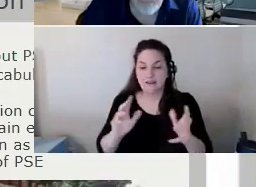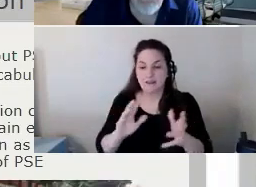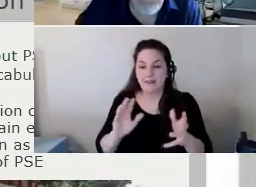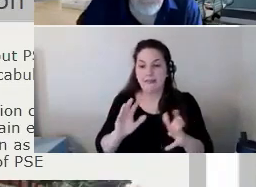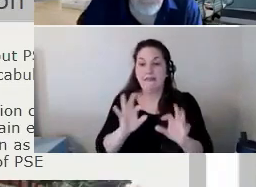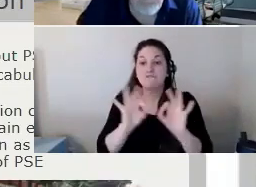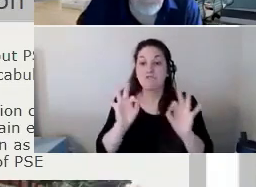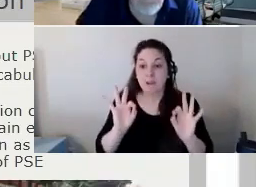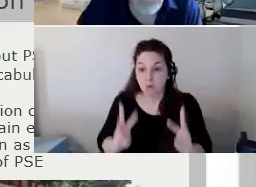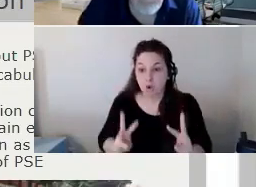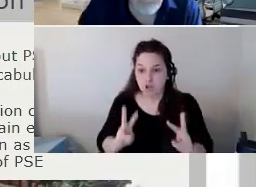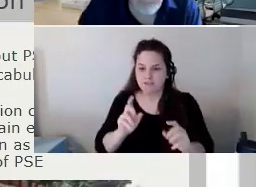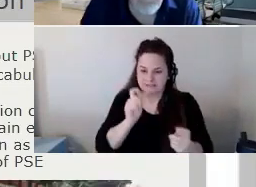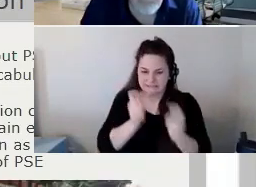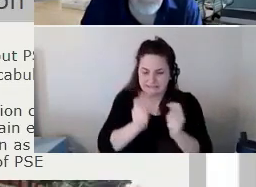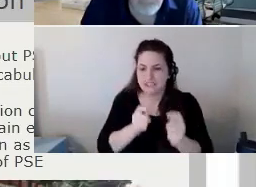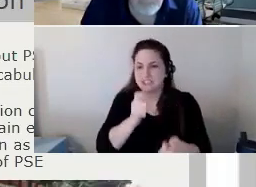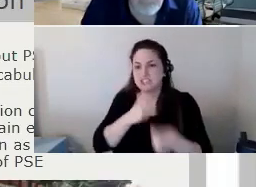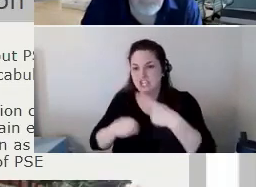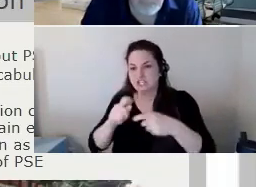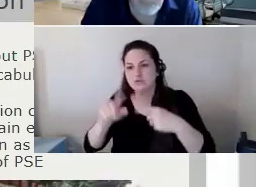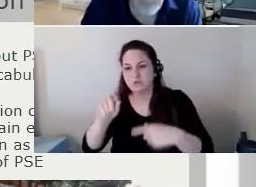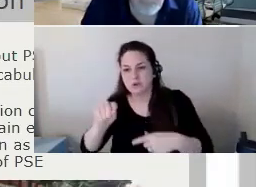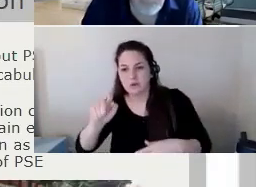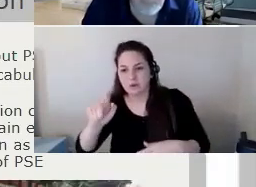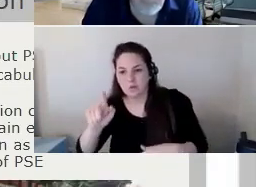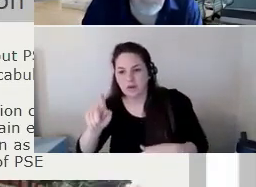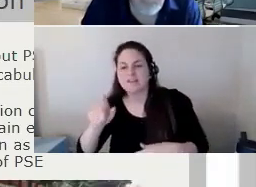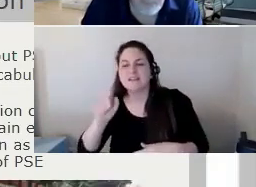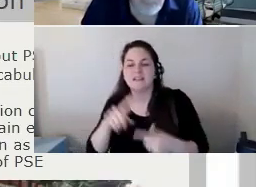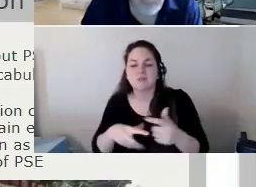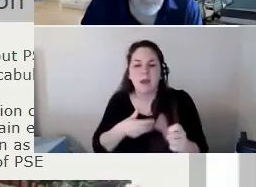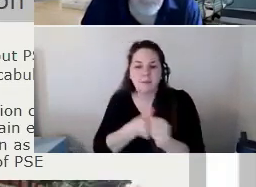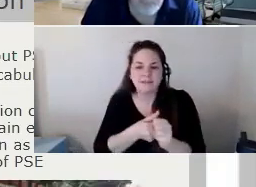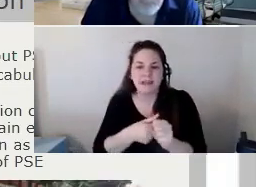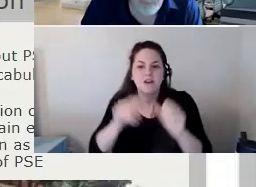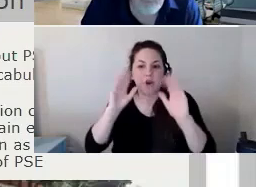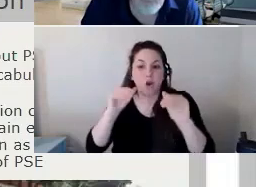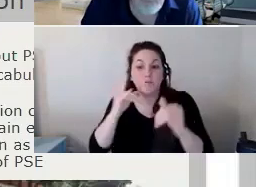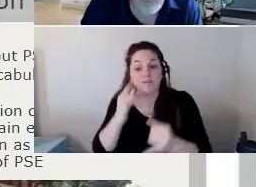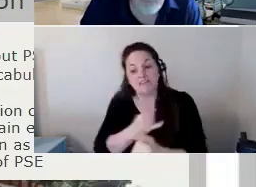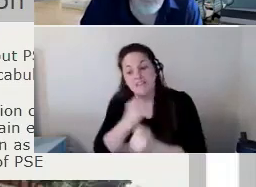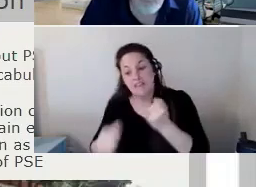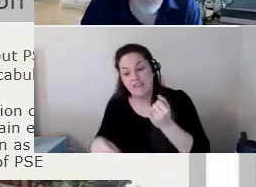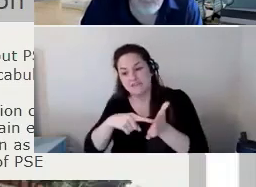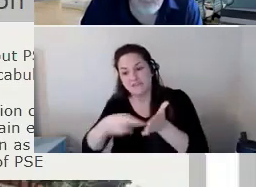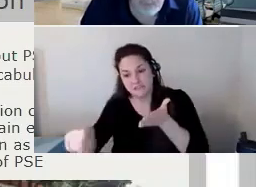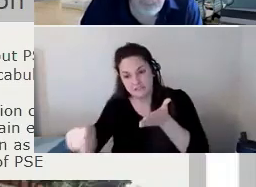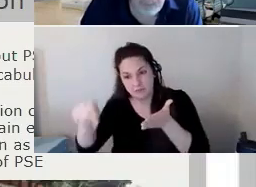framework to the 2021. So we're hoping that that will be by the end of the week,